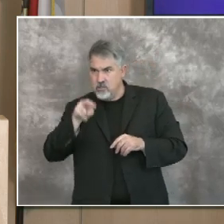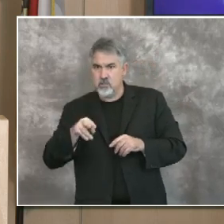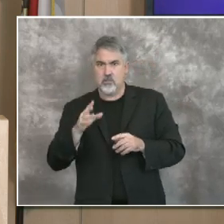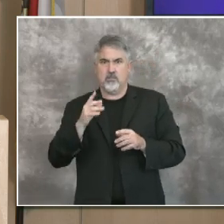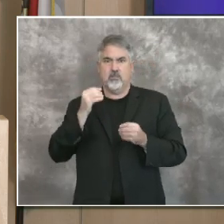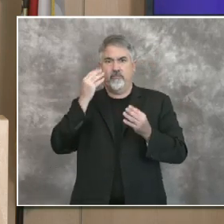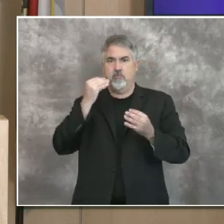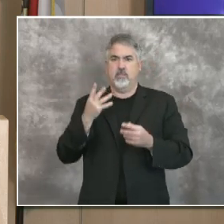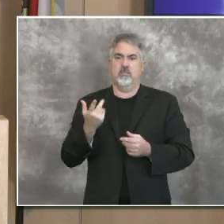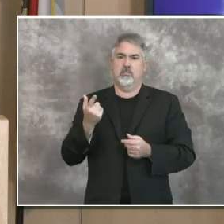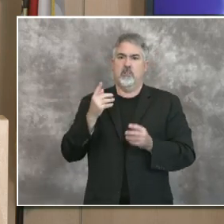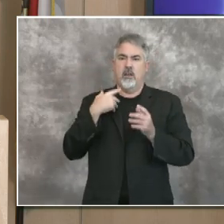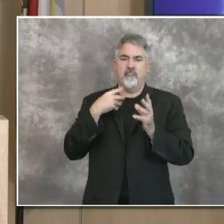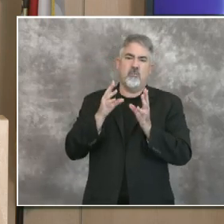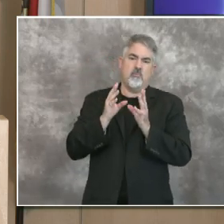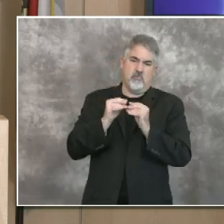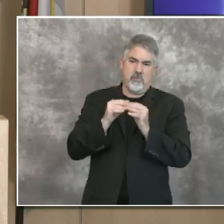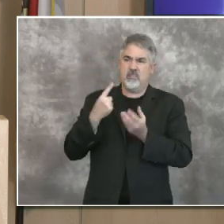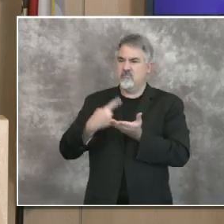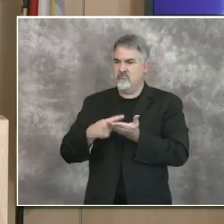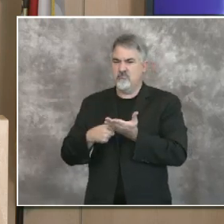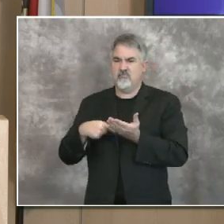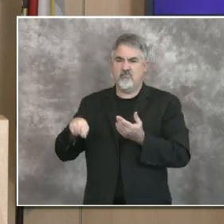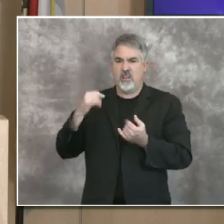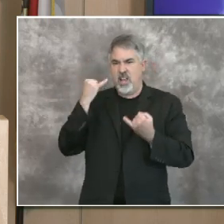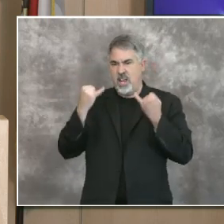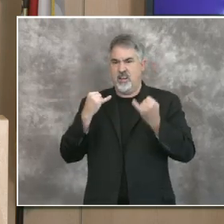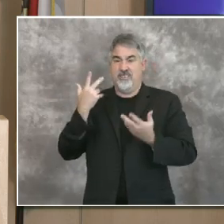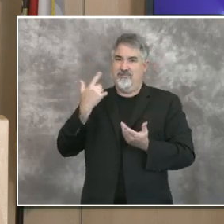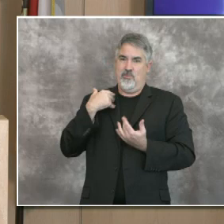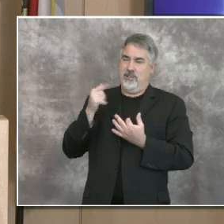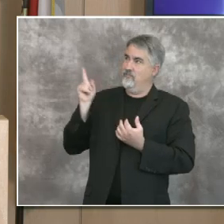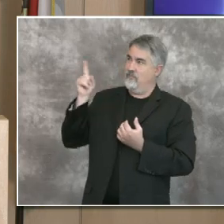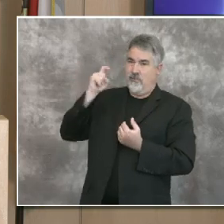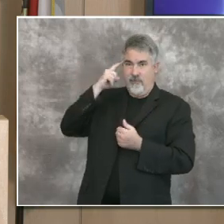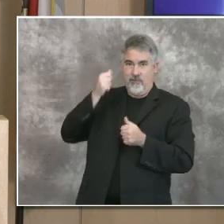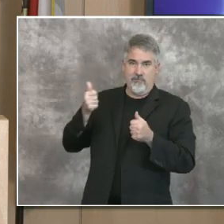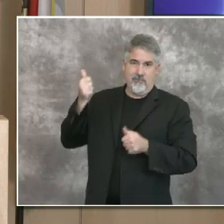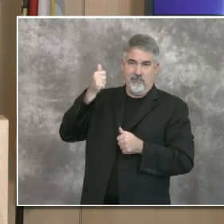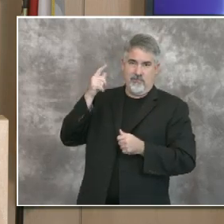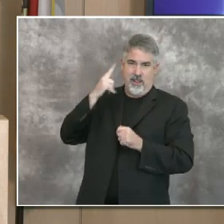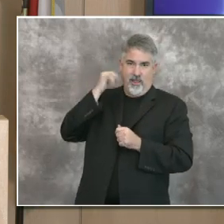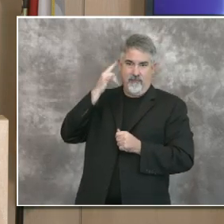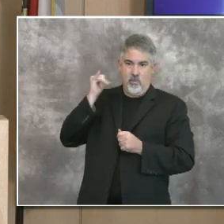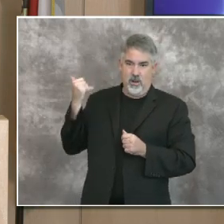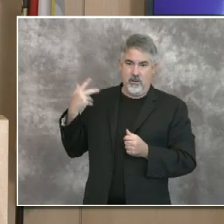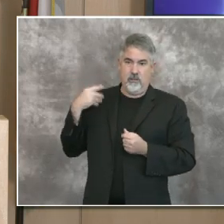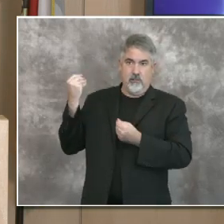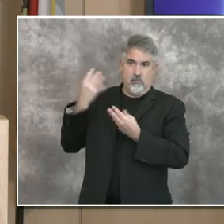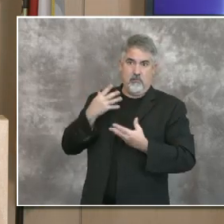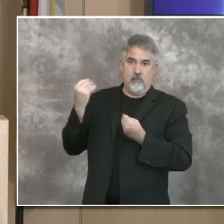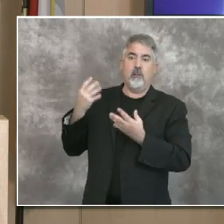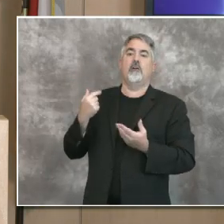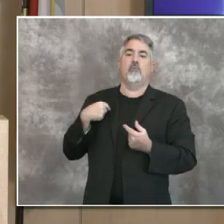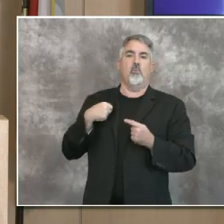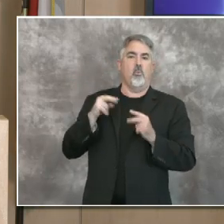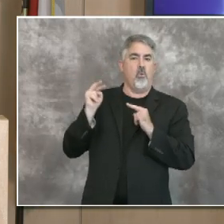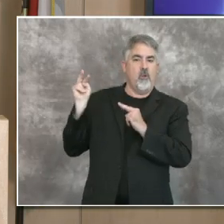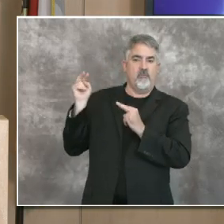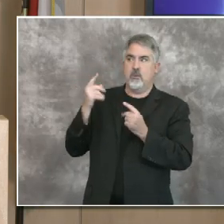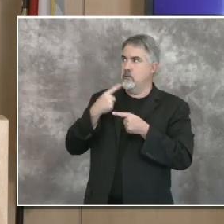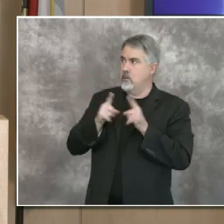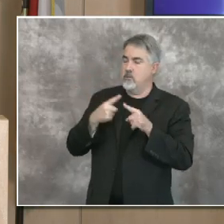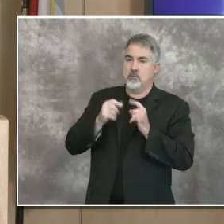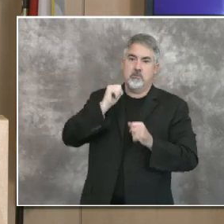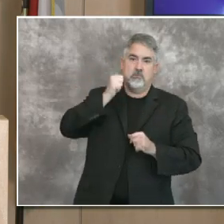governments. We continue to seek their input and guidance and look forward to making some announcements tomorrow around the